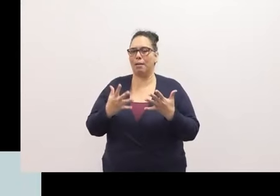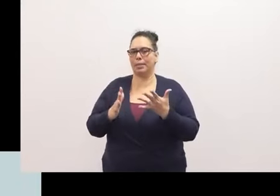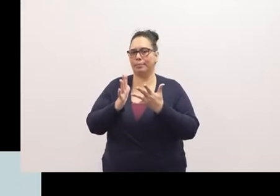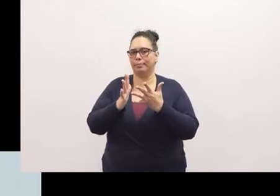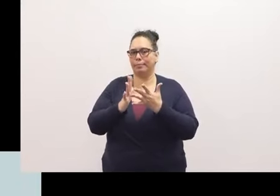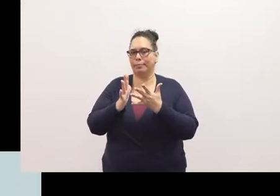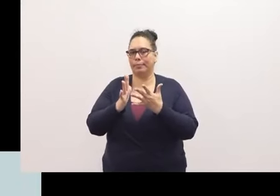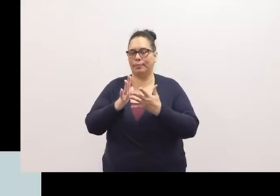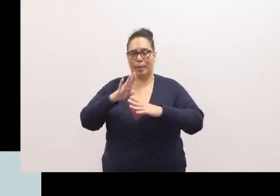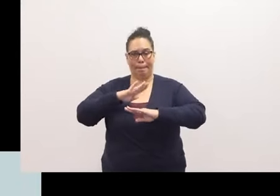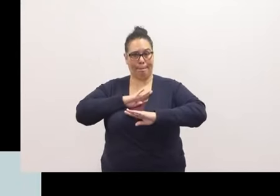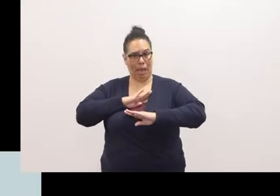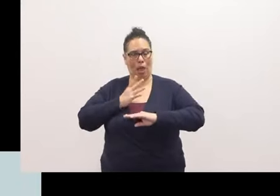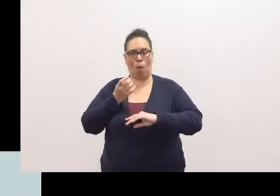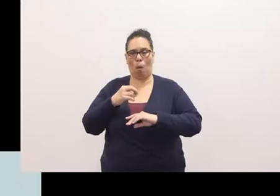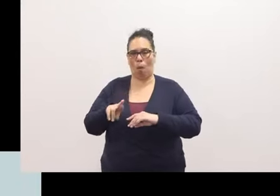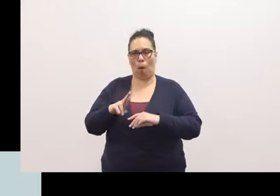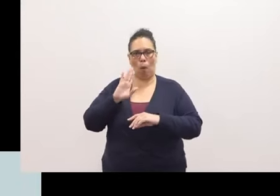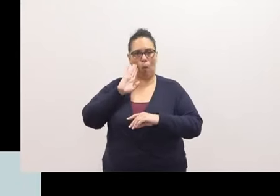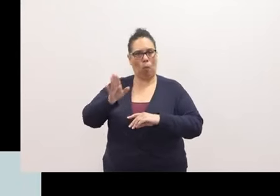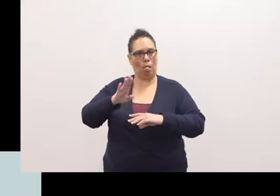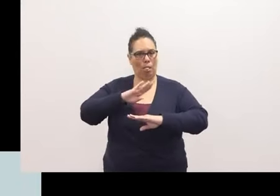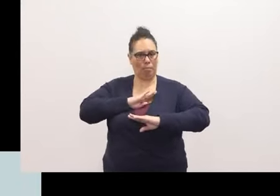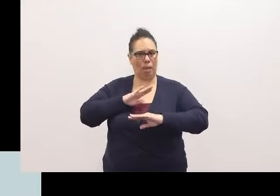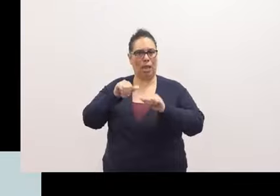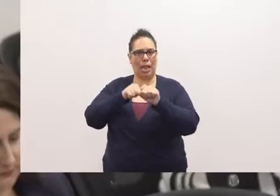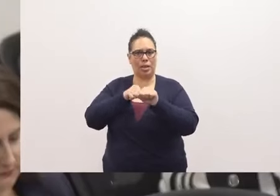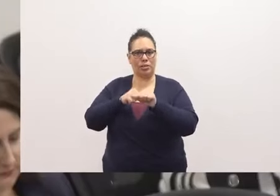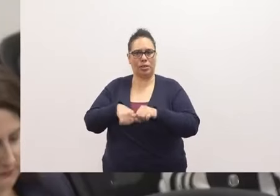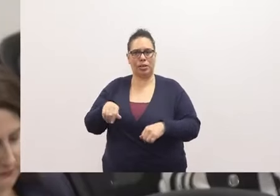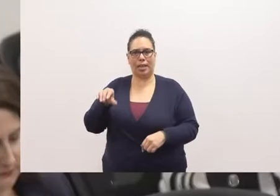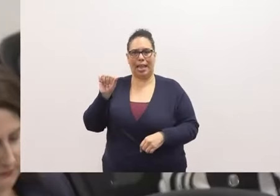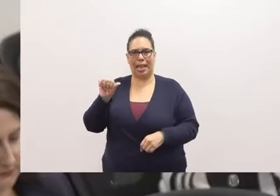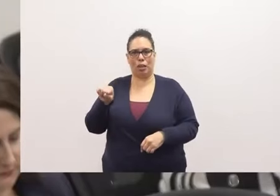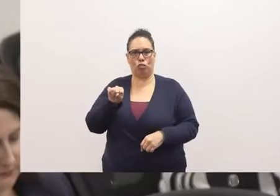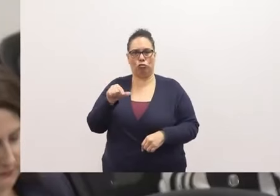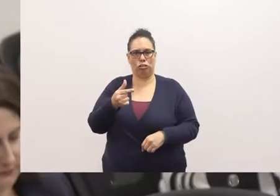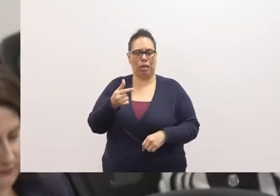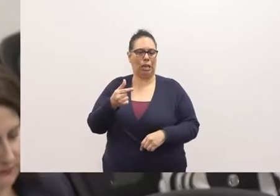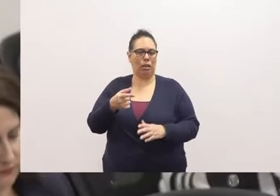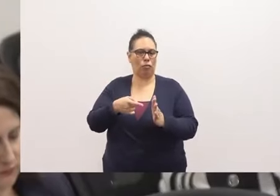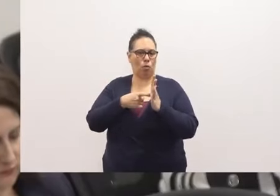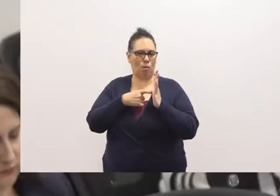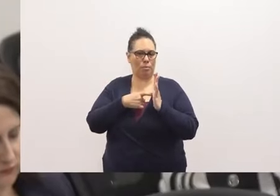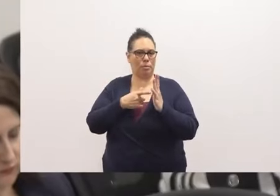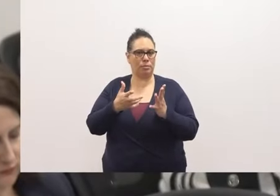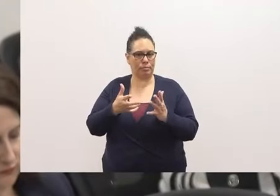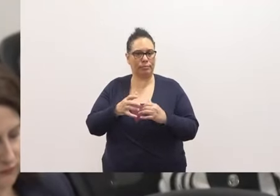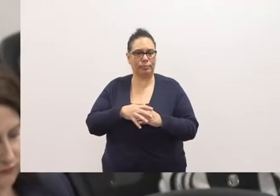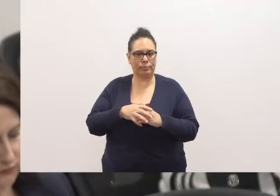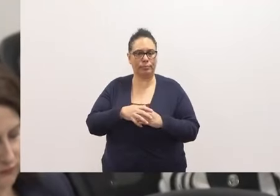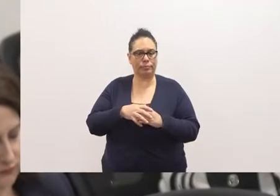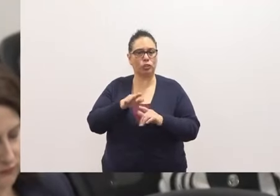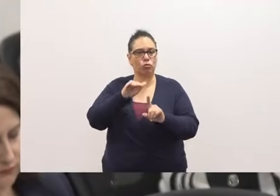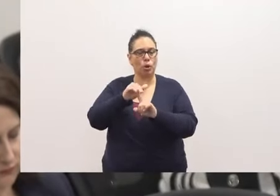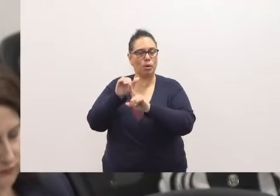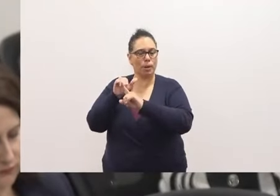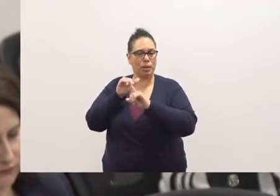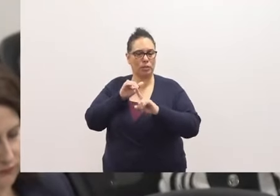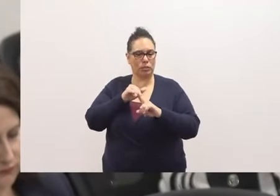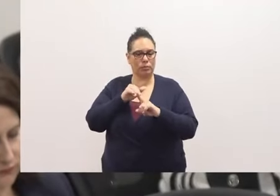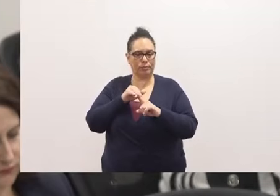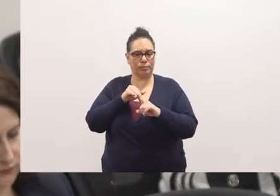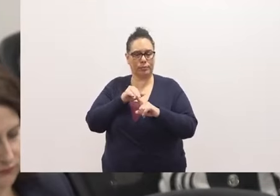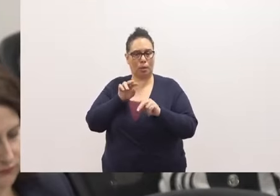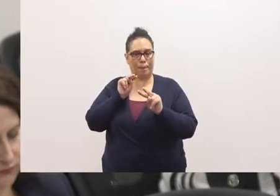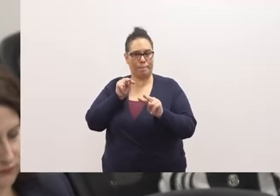met or are on track to meet algebra A through G requirements? So as a reminder,